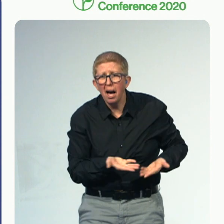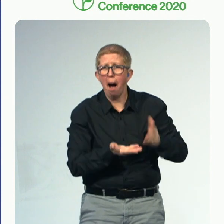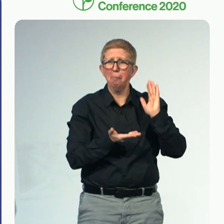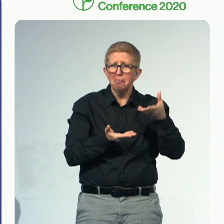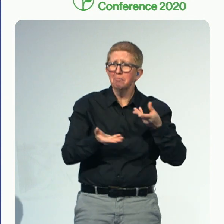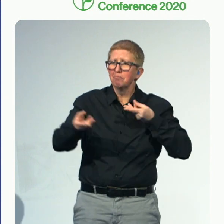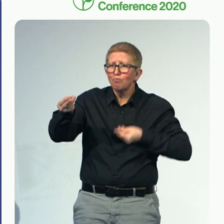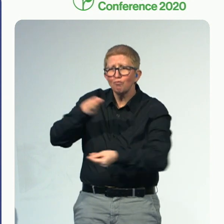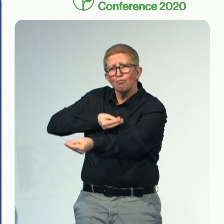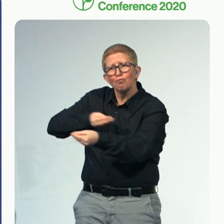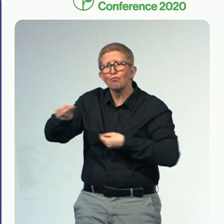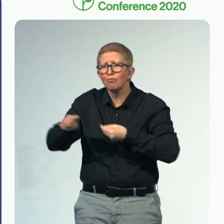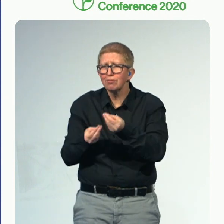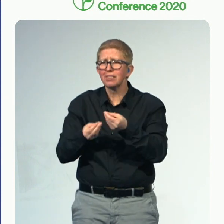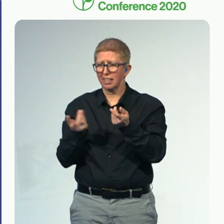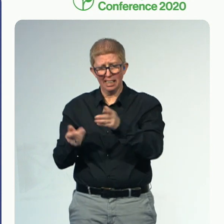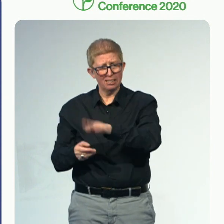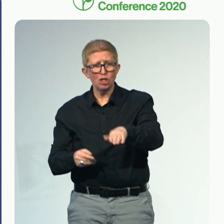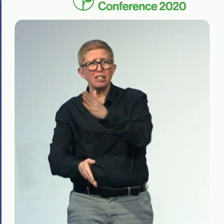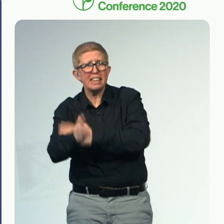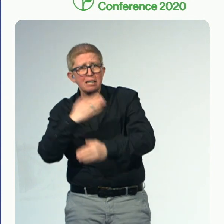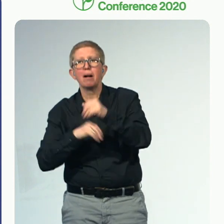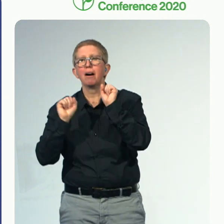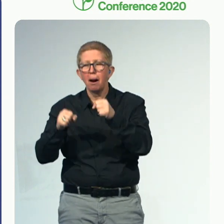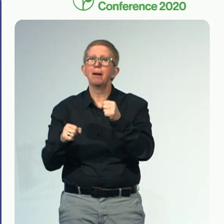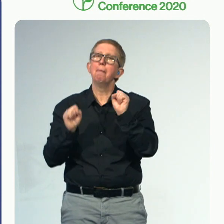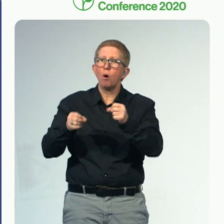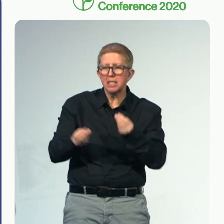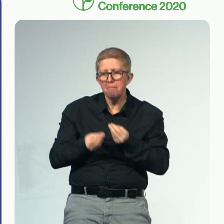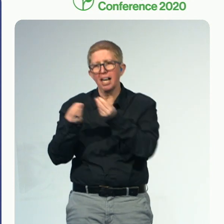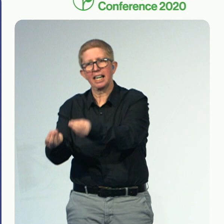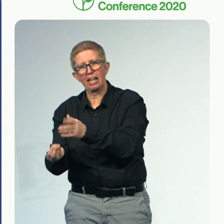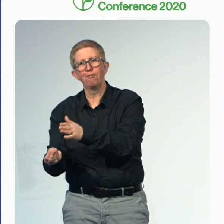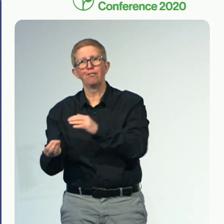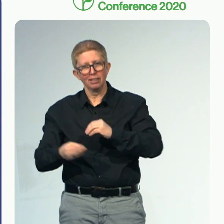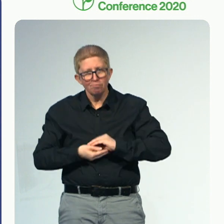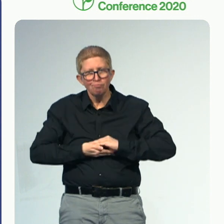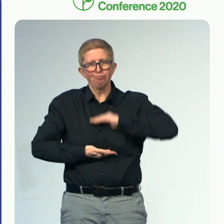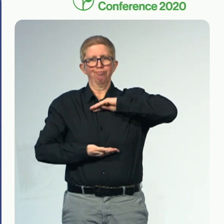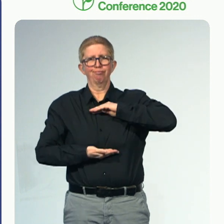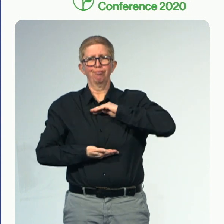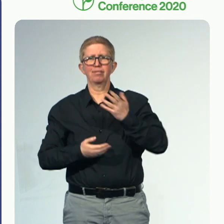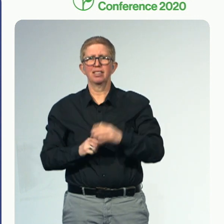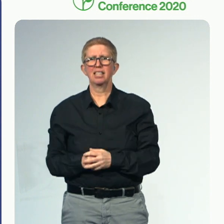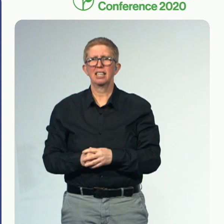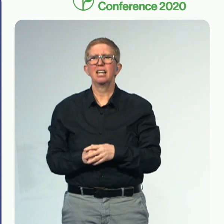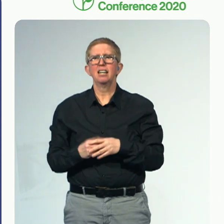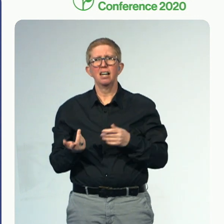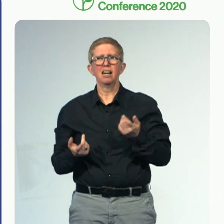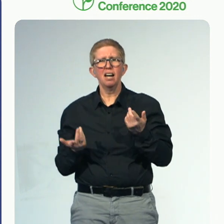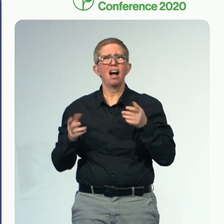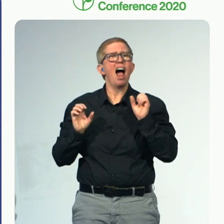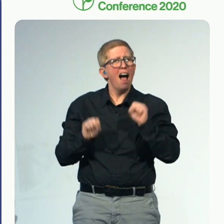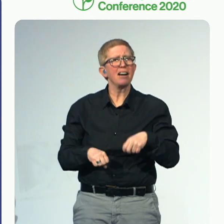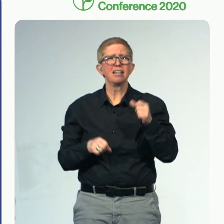choose. If we give children the choice who have disabilities, they would choose to be with their peers who are, when they see is other